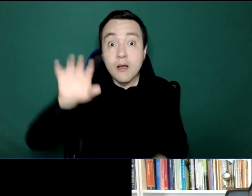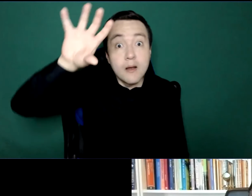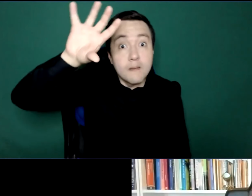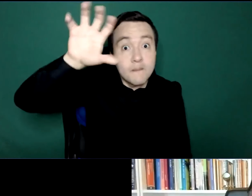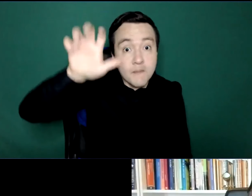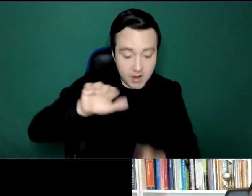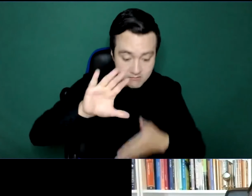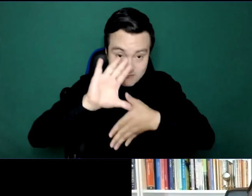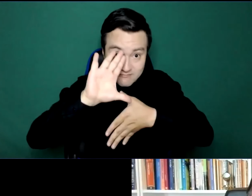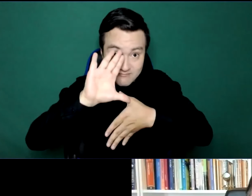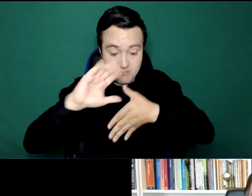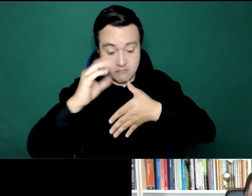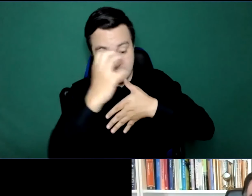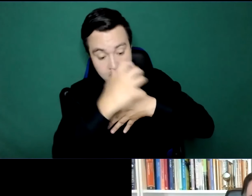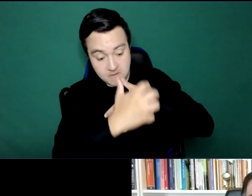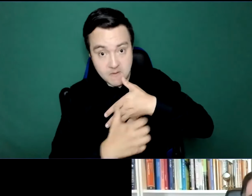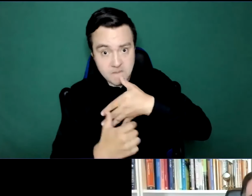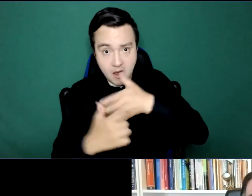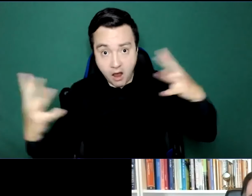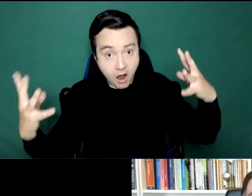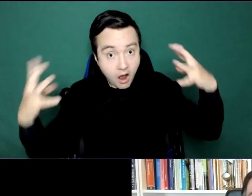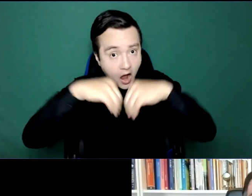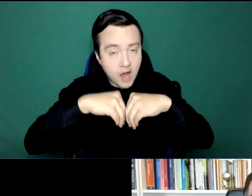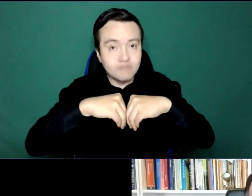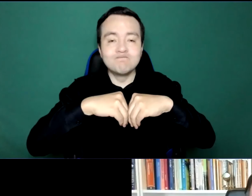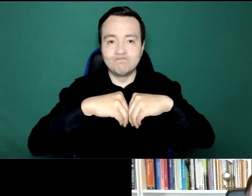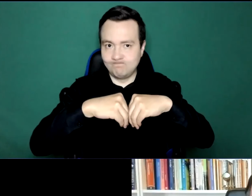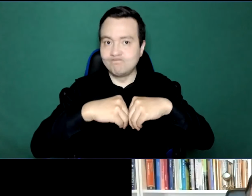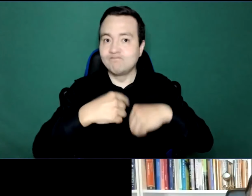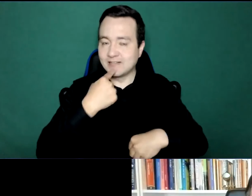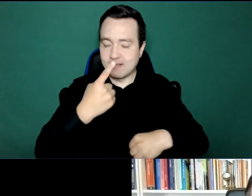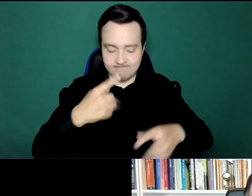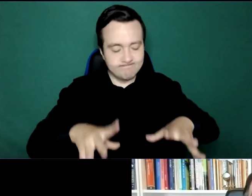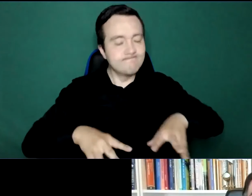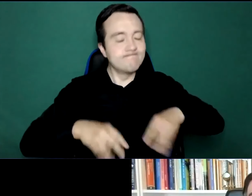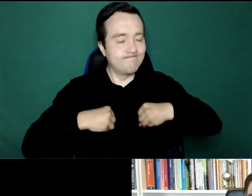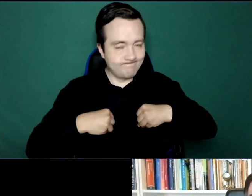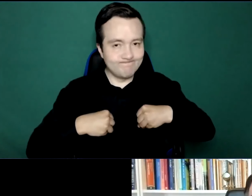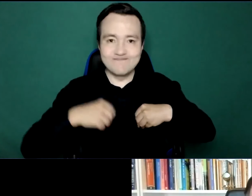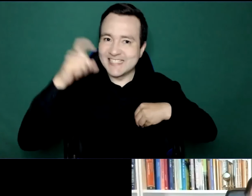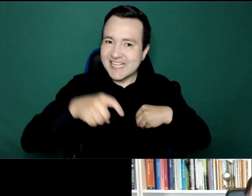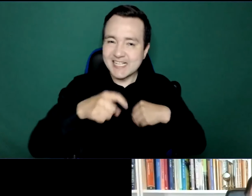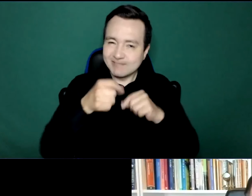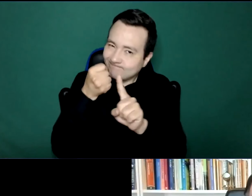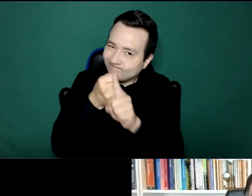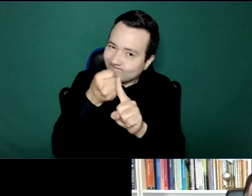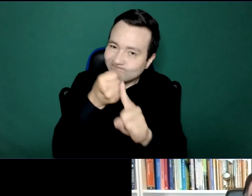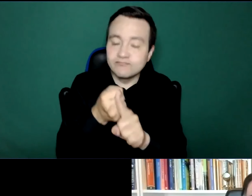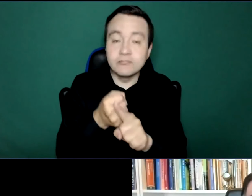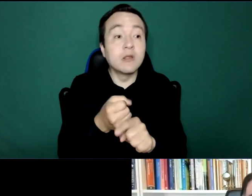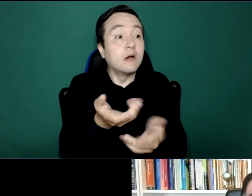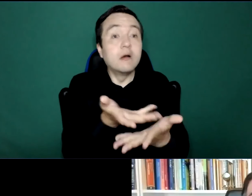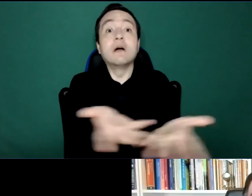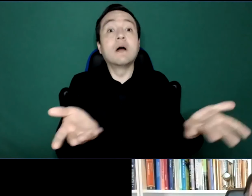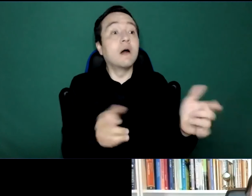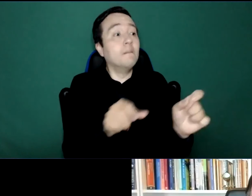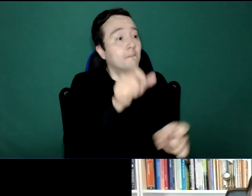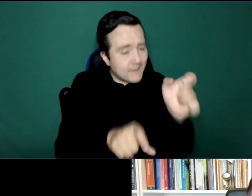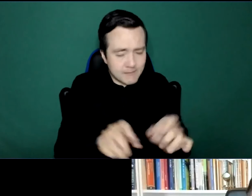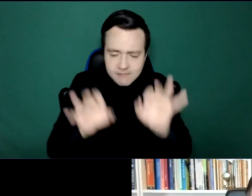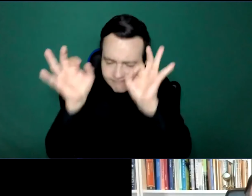that some of the main challenges meant that we had to emphasize the need to ensure access